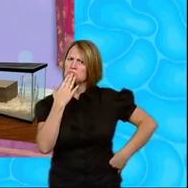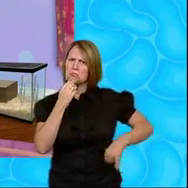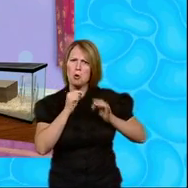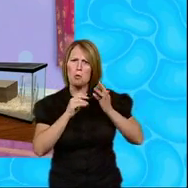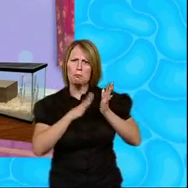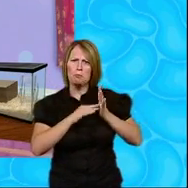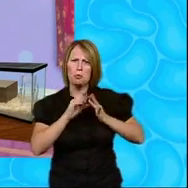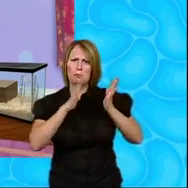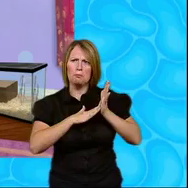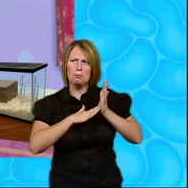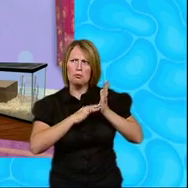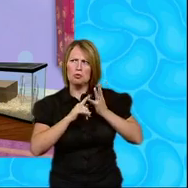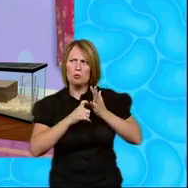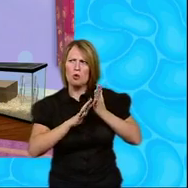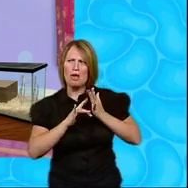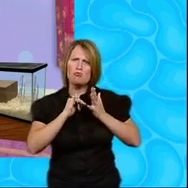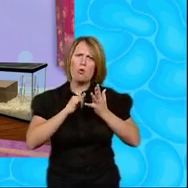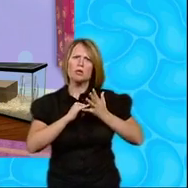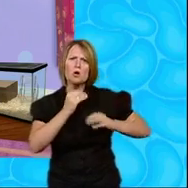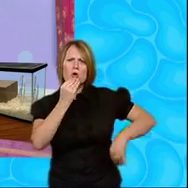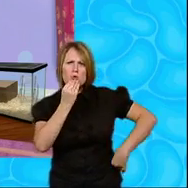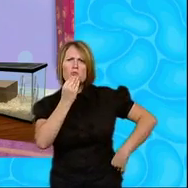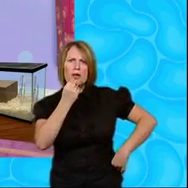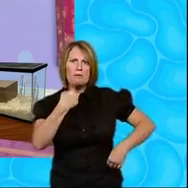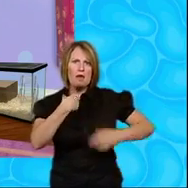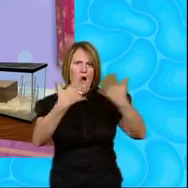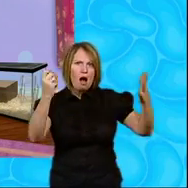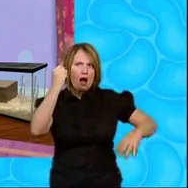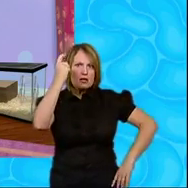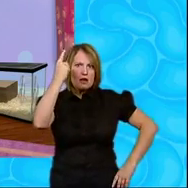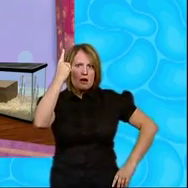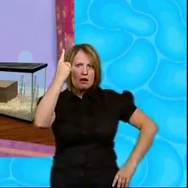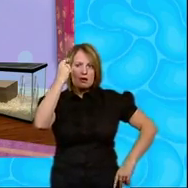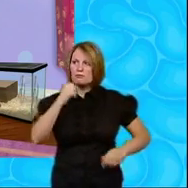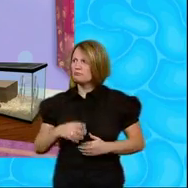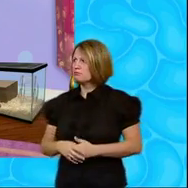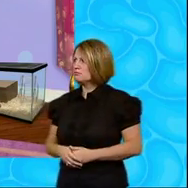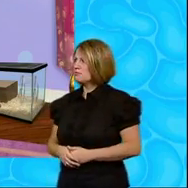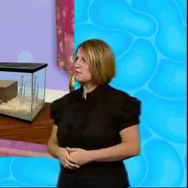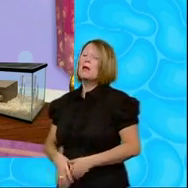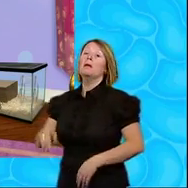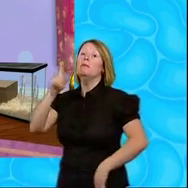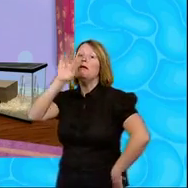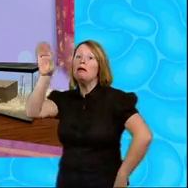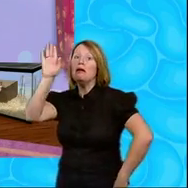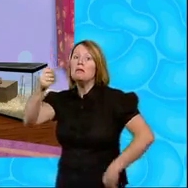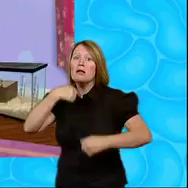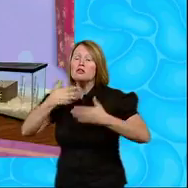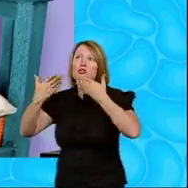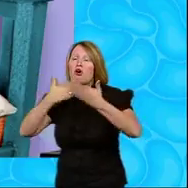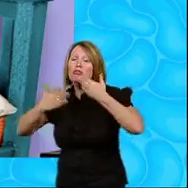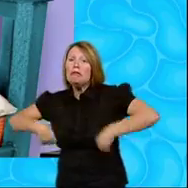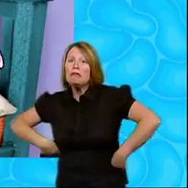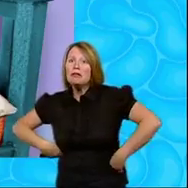Bobby Boom. Superheroes. That gives me an idea. Pinky, are you going to make up a